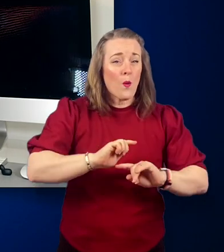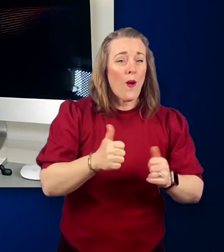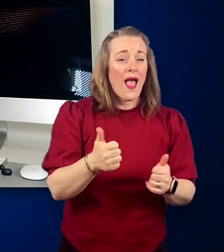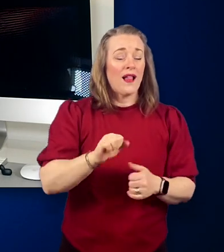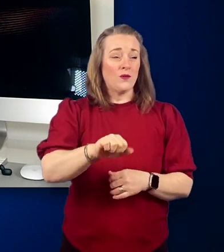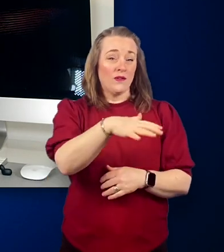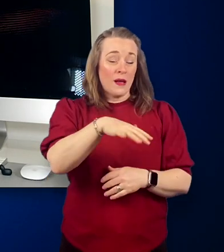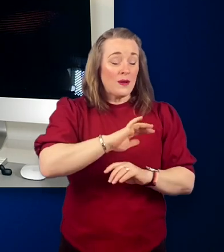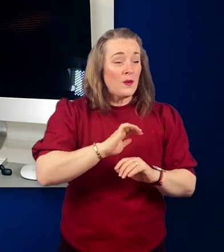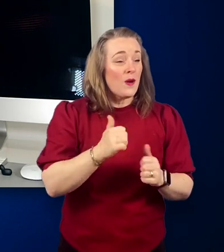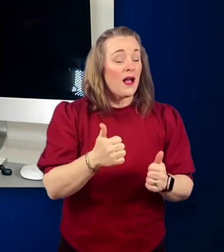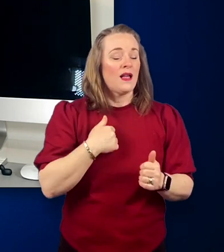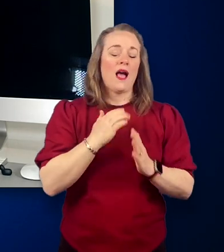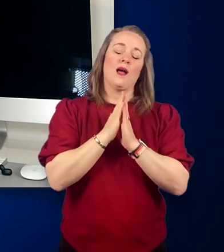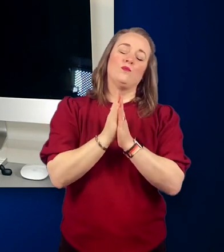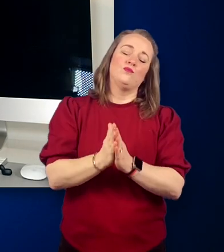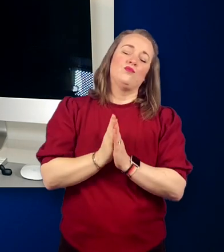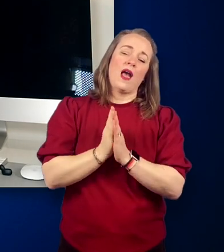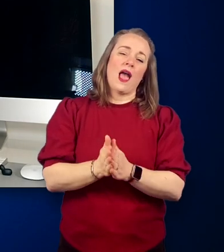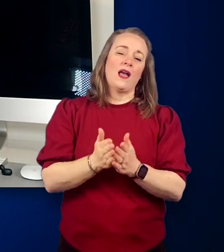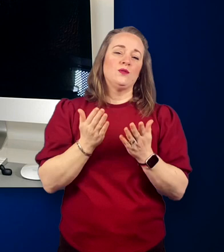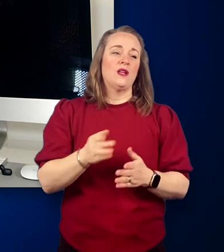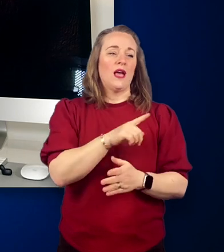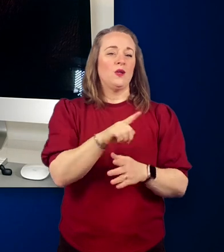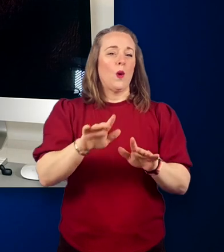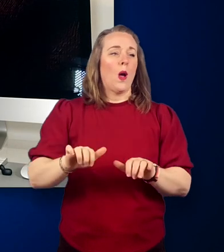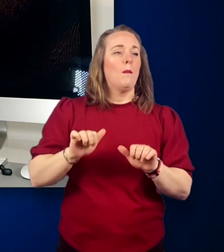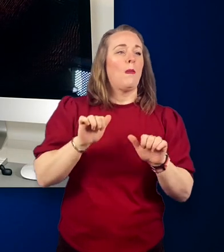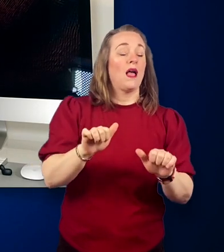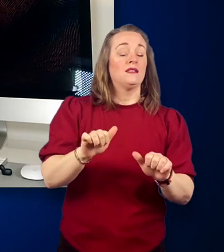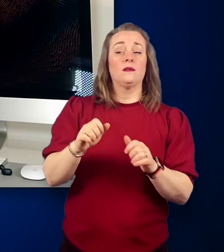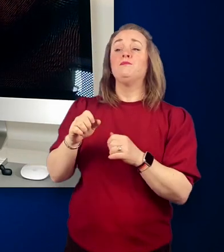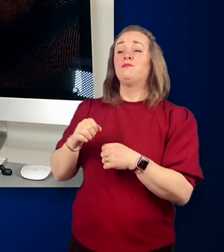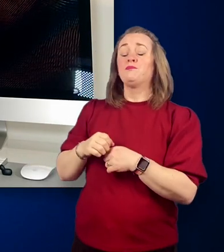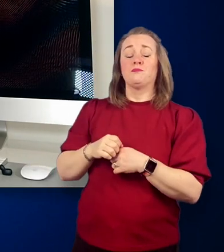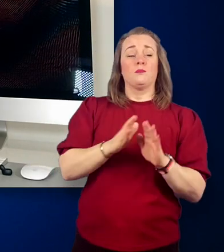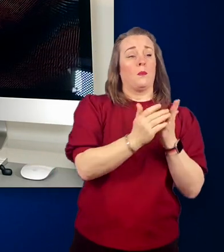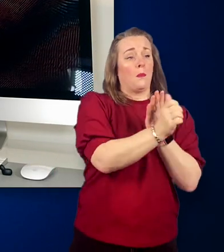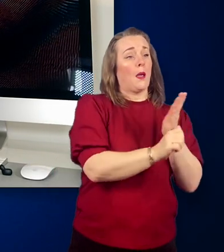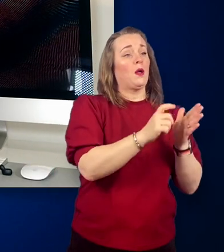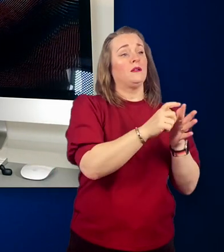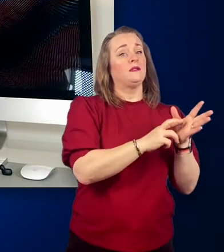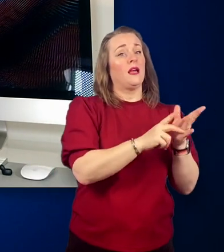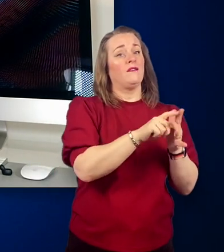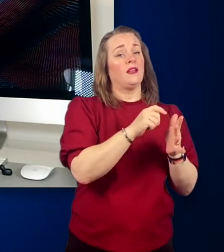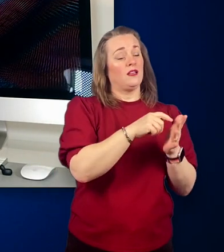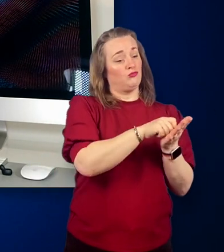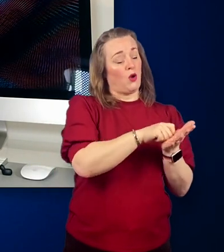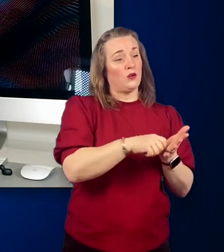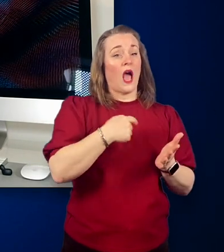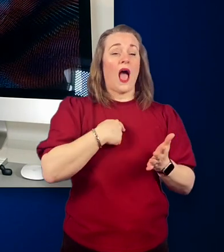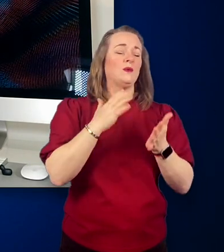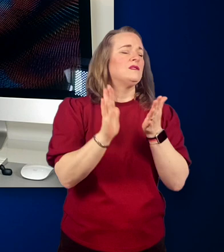family. I pray that you be blessed today. David said, I was glad when he said unto me, let us go into the house of the